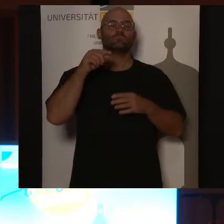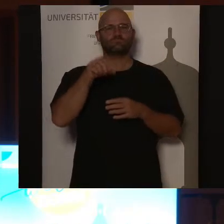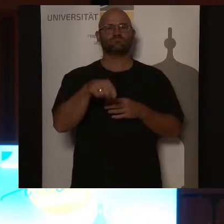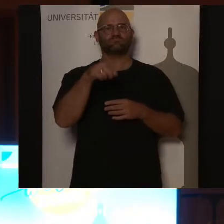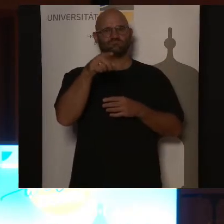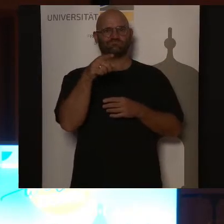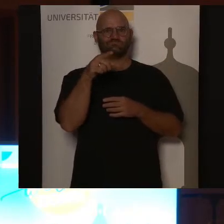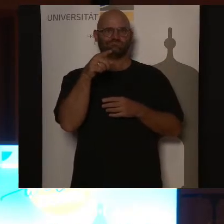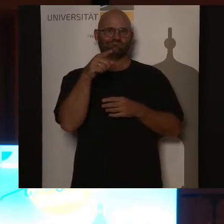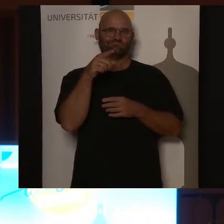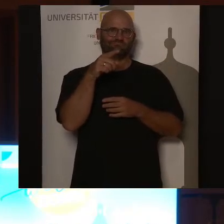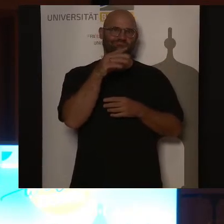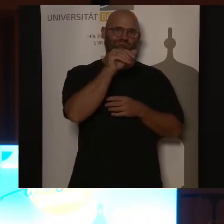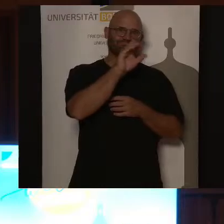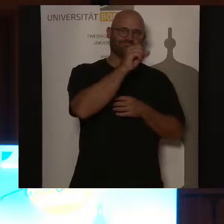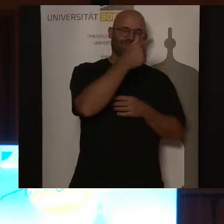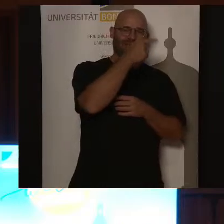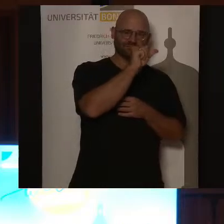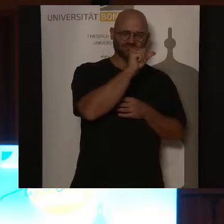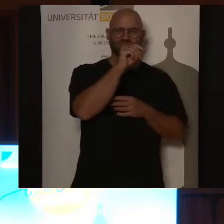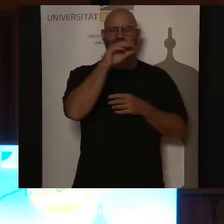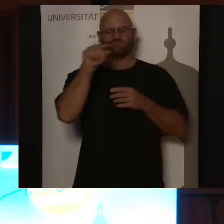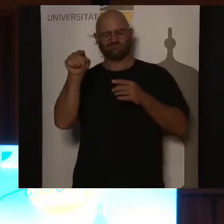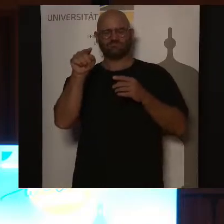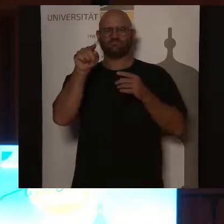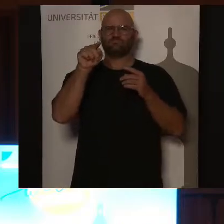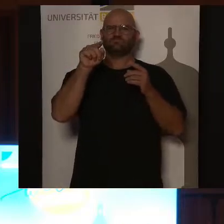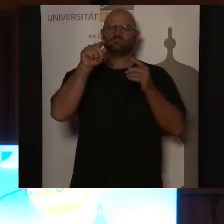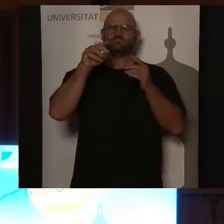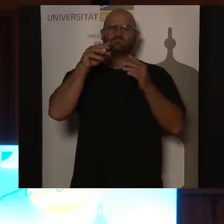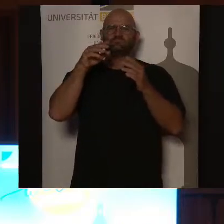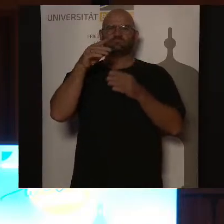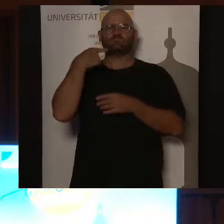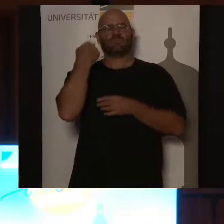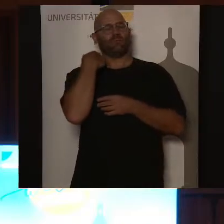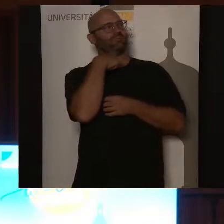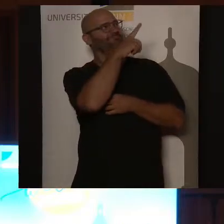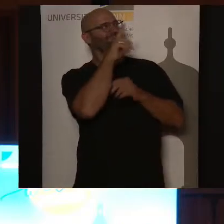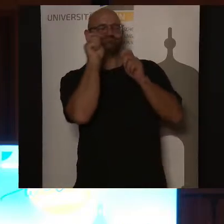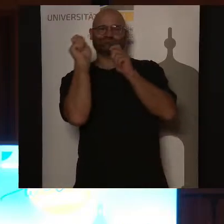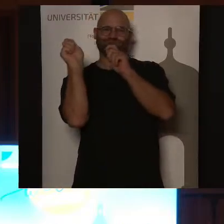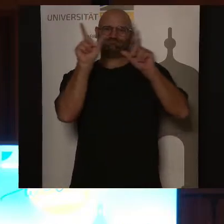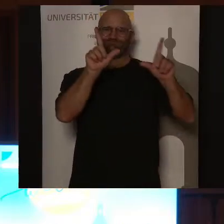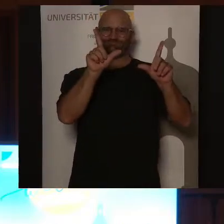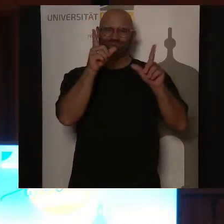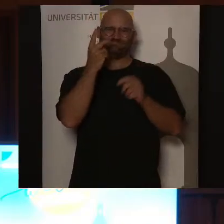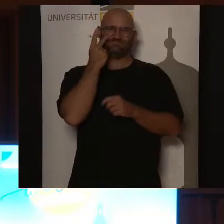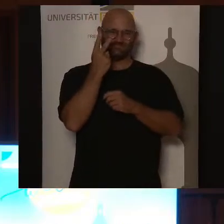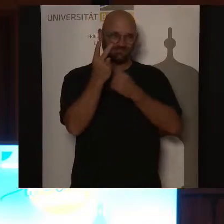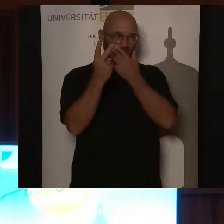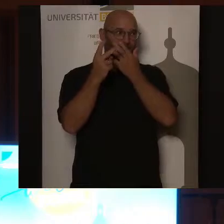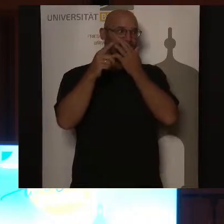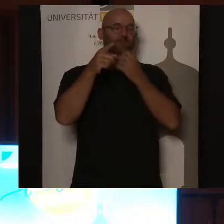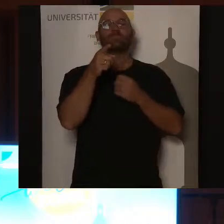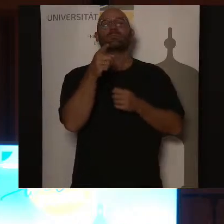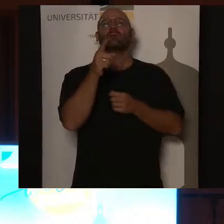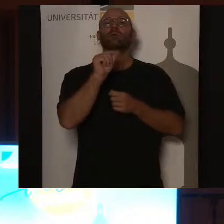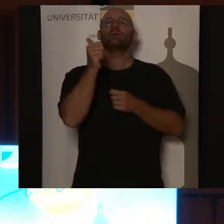Now, Mr. Anders, we also meet regularly, and we saw in the video clip